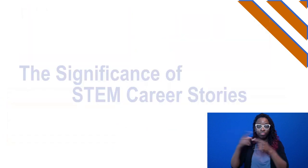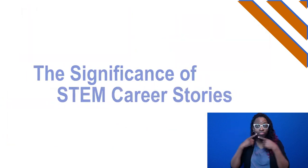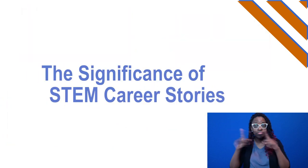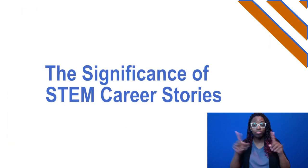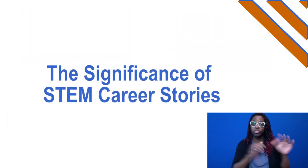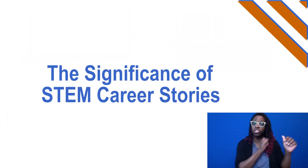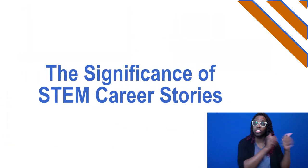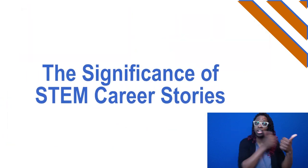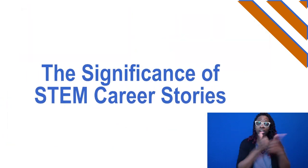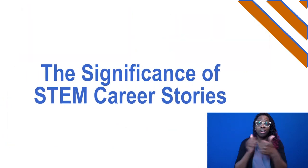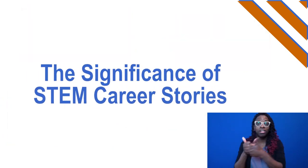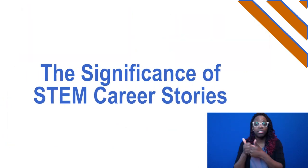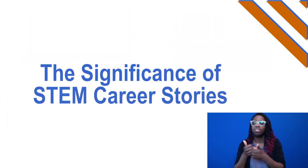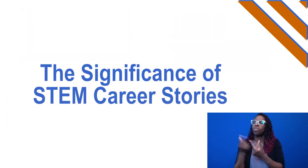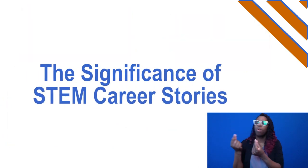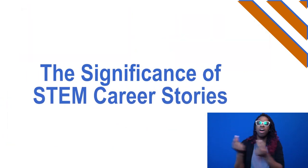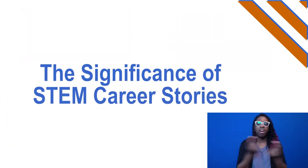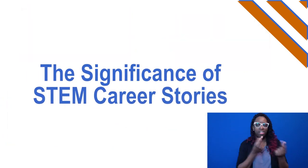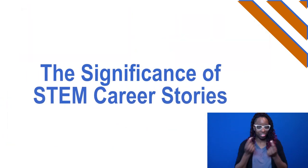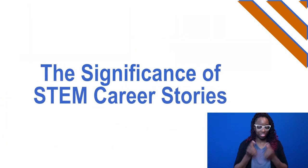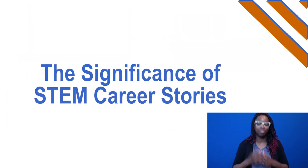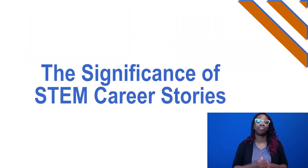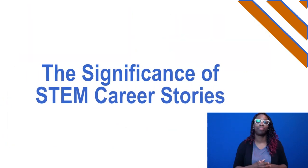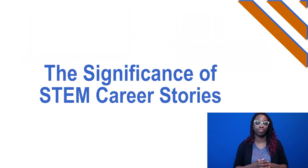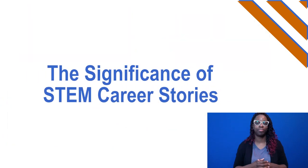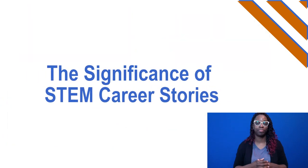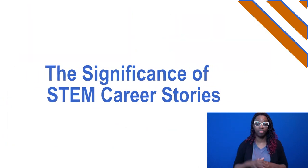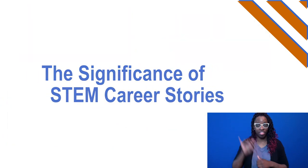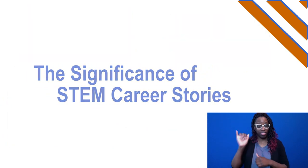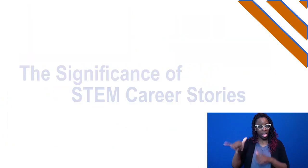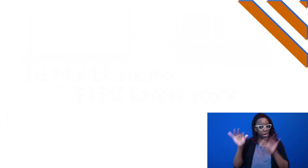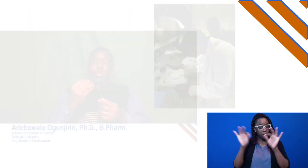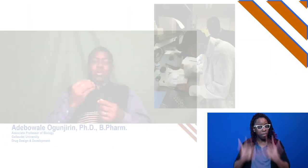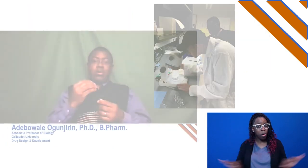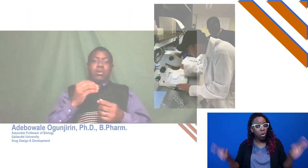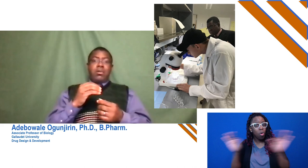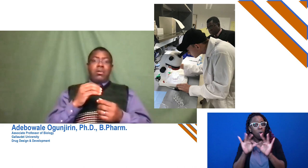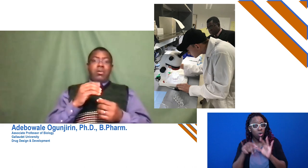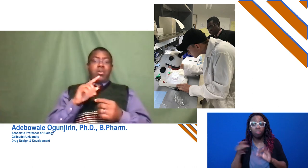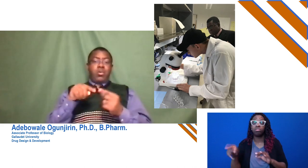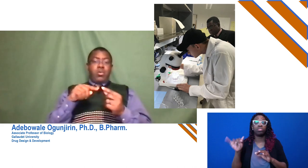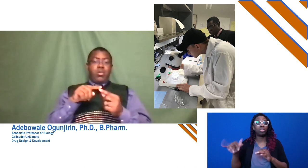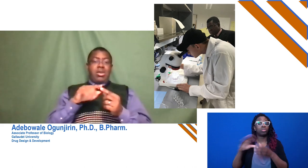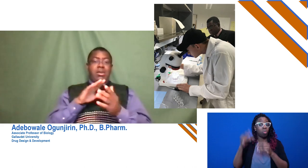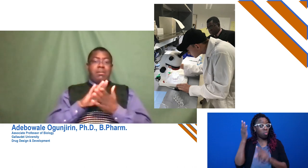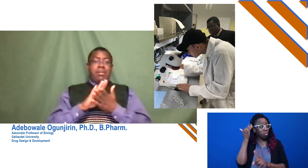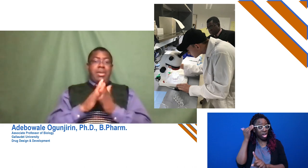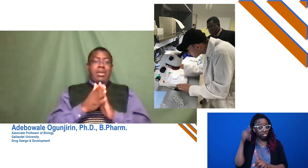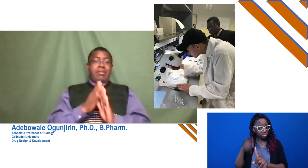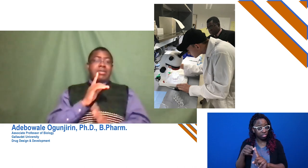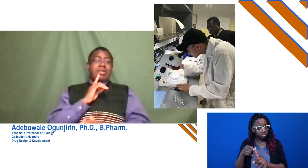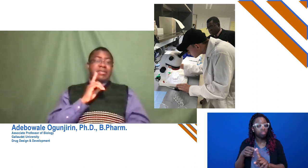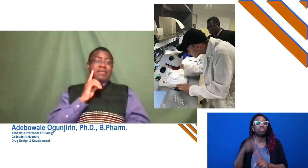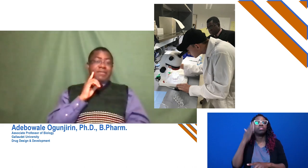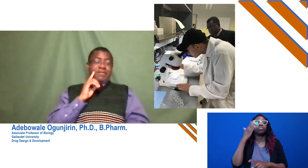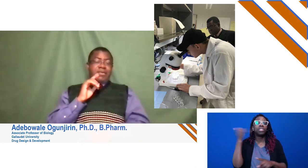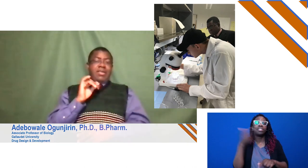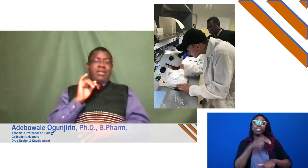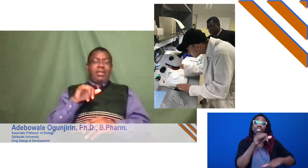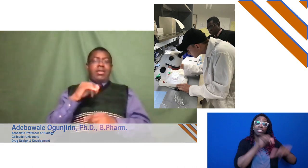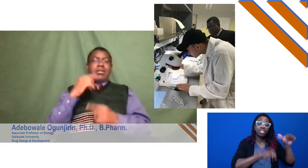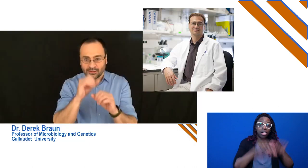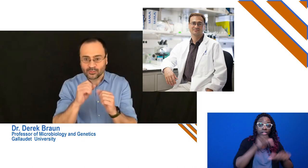successes. Why are these stories important? Well, despite the progress being made in increasing diversity in